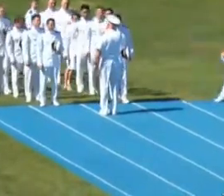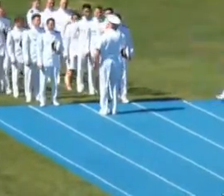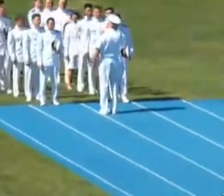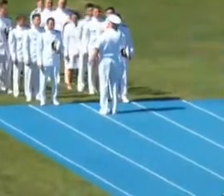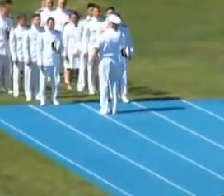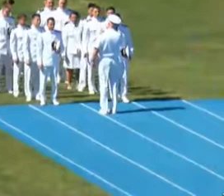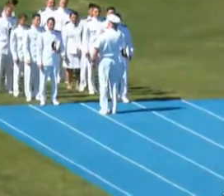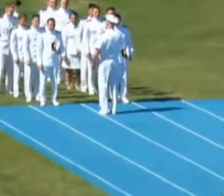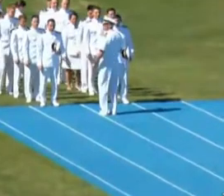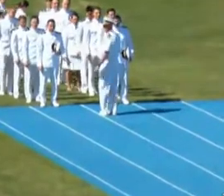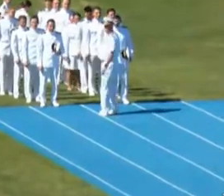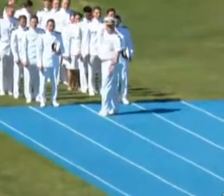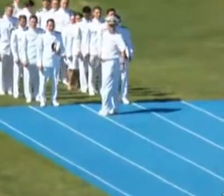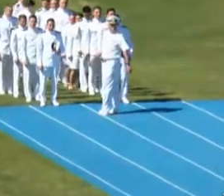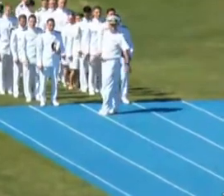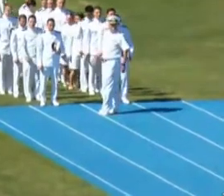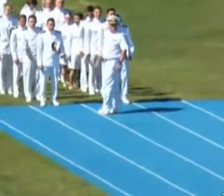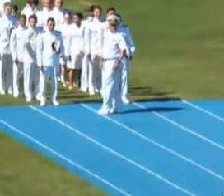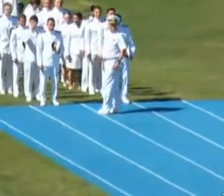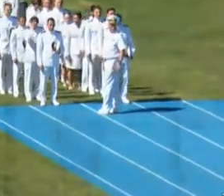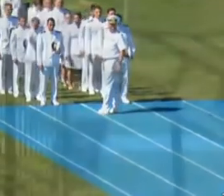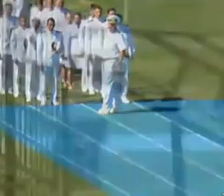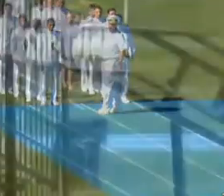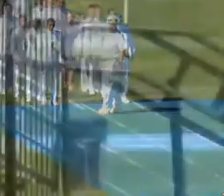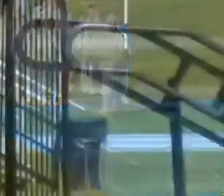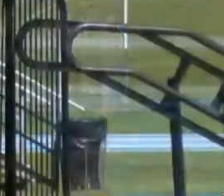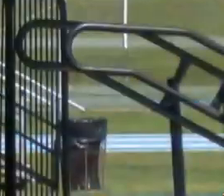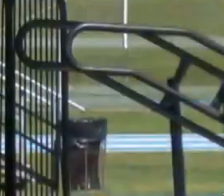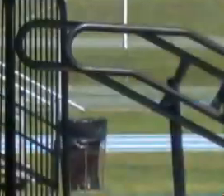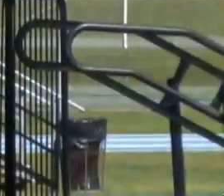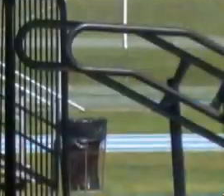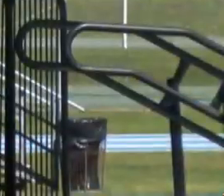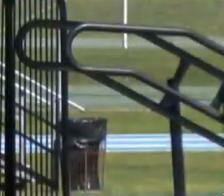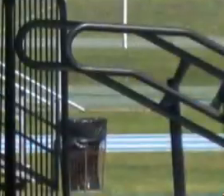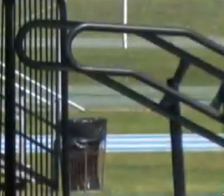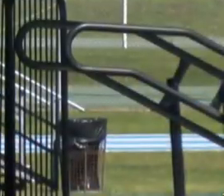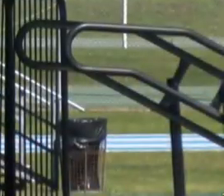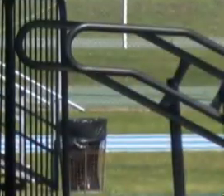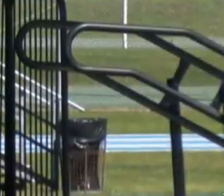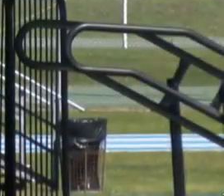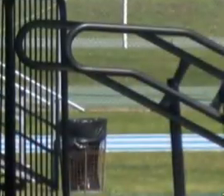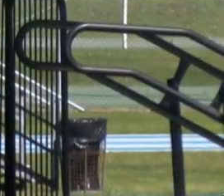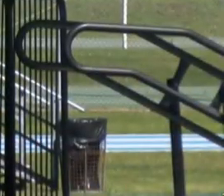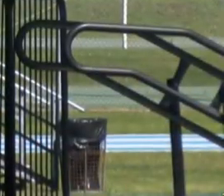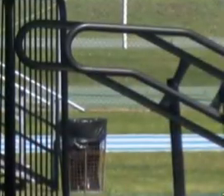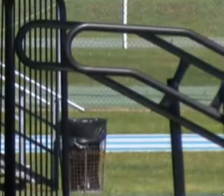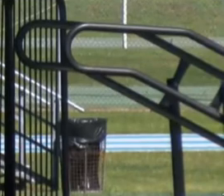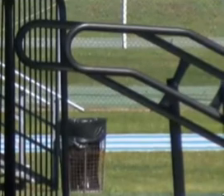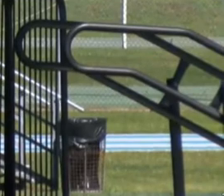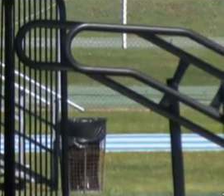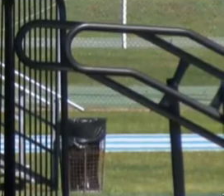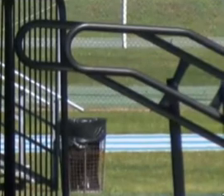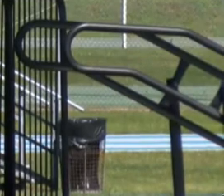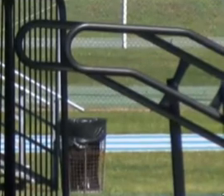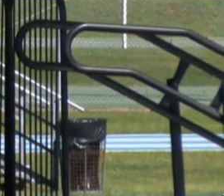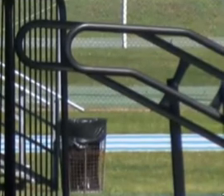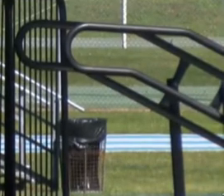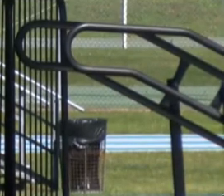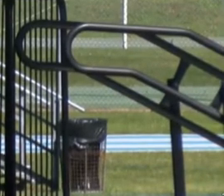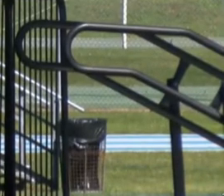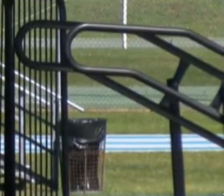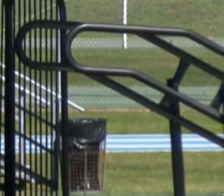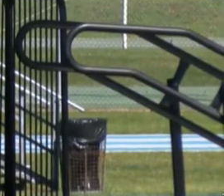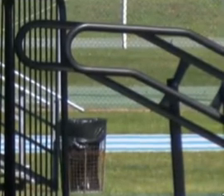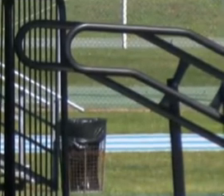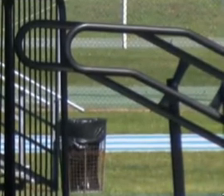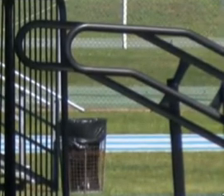legacy class, the class of 1968. Members of each legacy class serve an invaluable role as